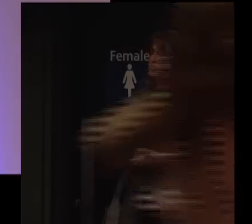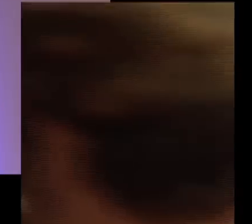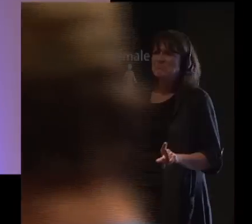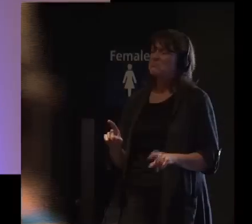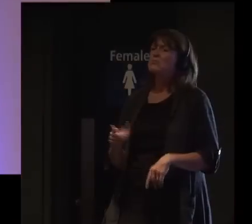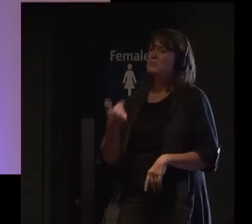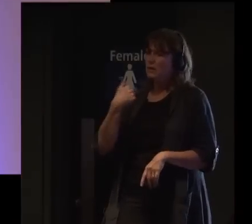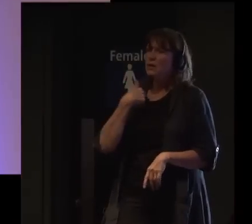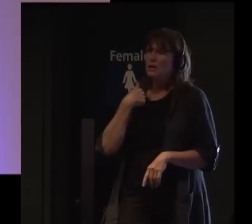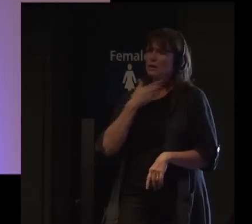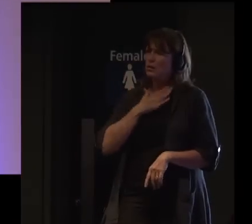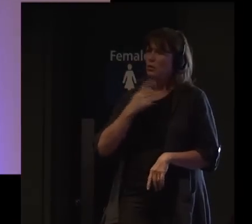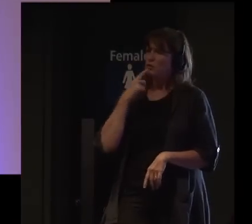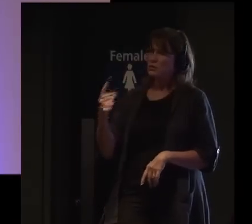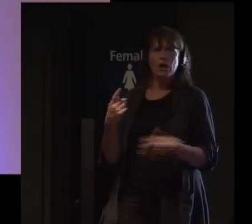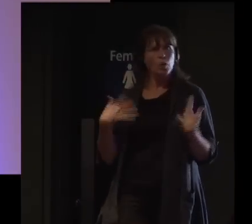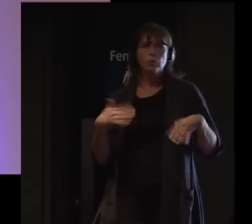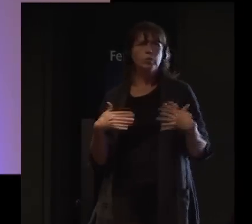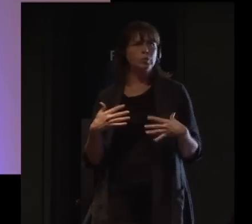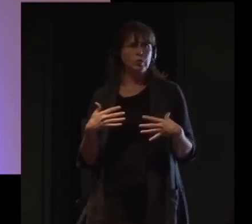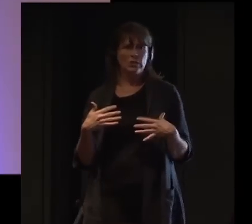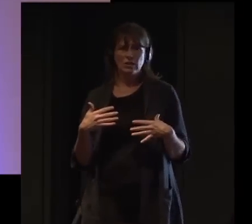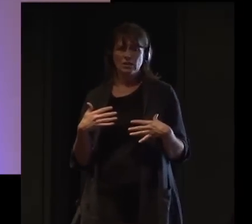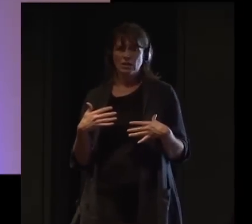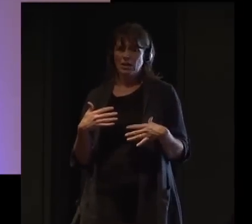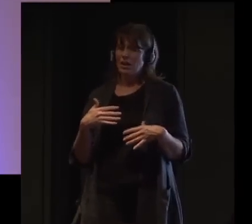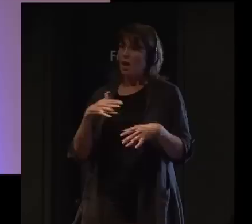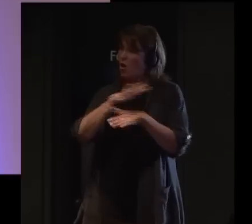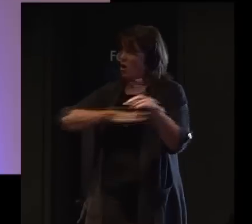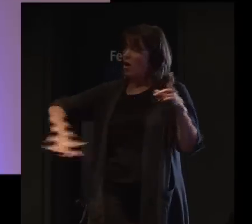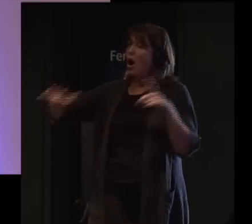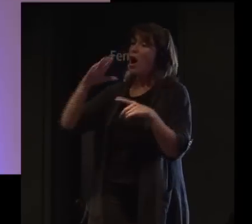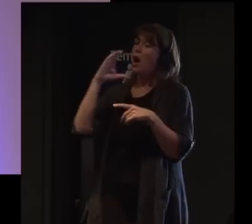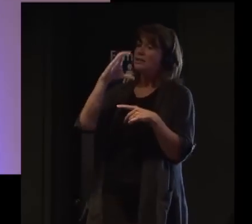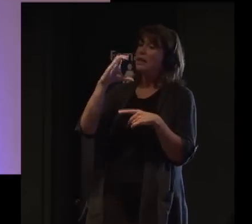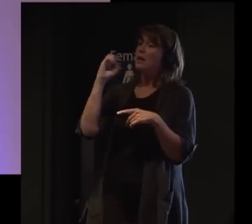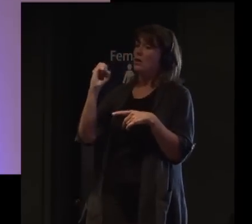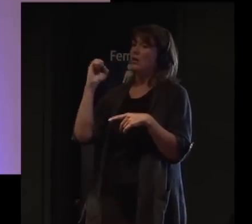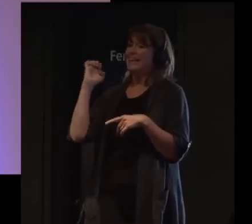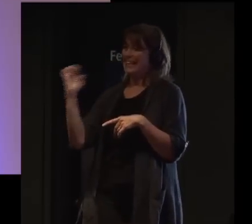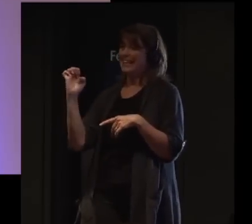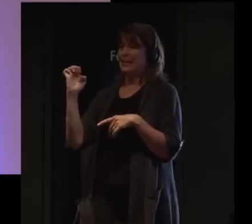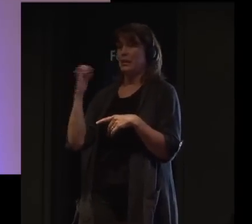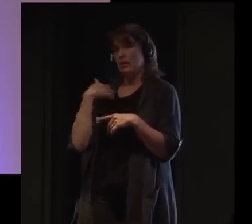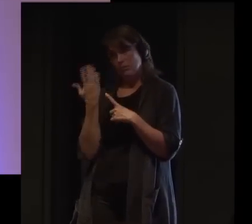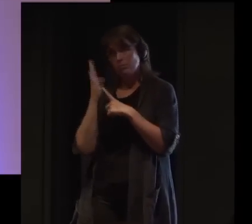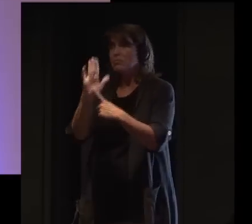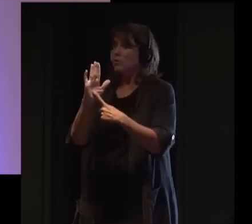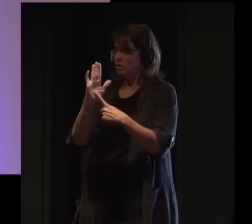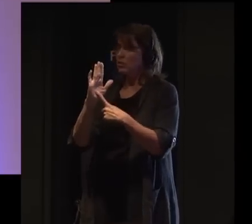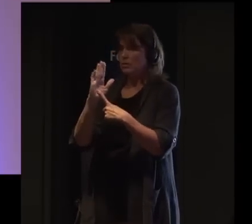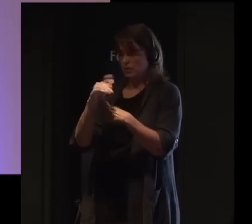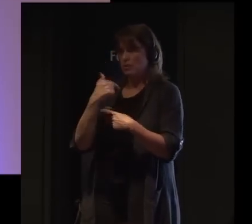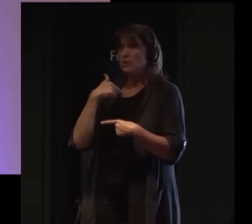this is something I would like to stress, for the Council of Europe, maybe I should also explain